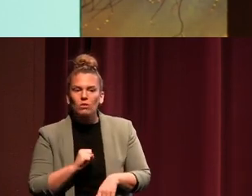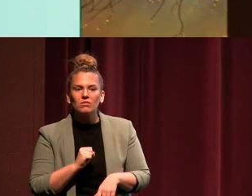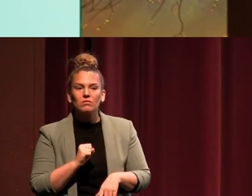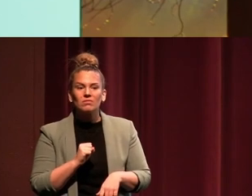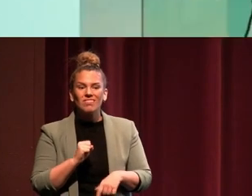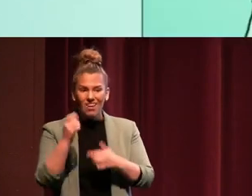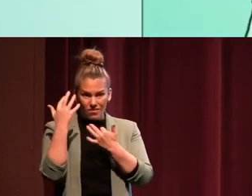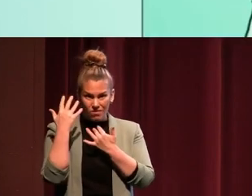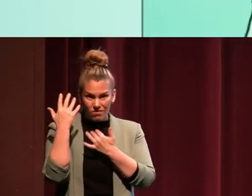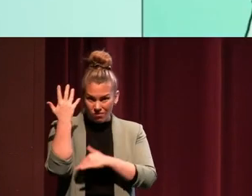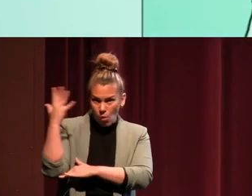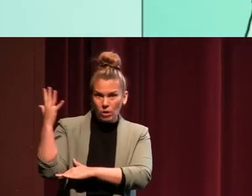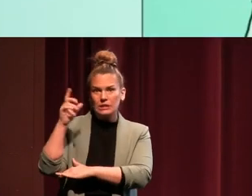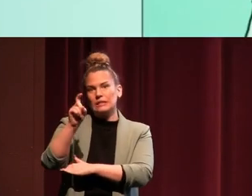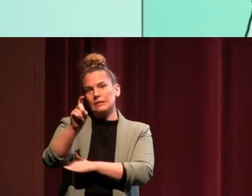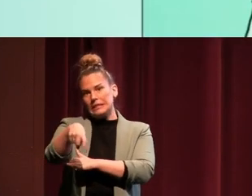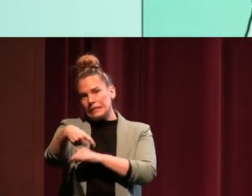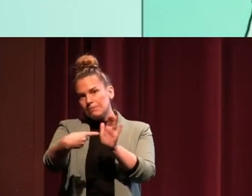fire.